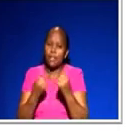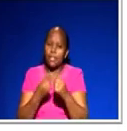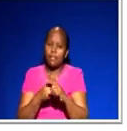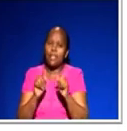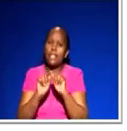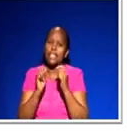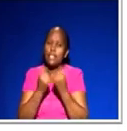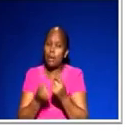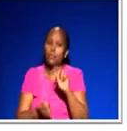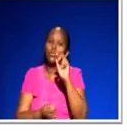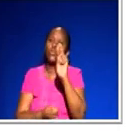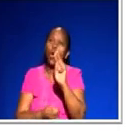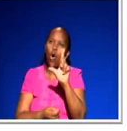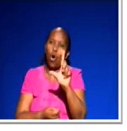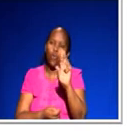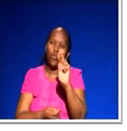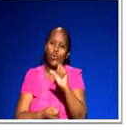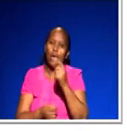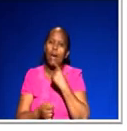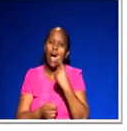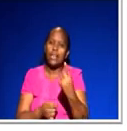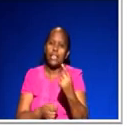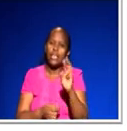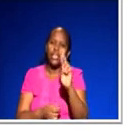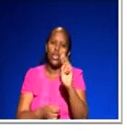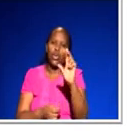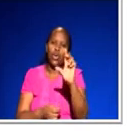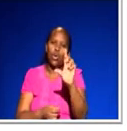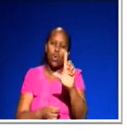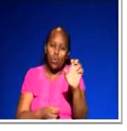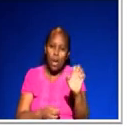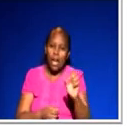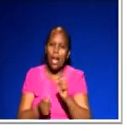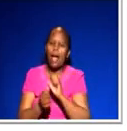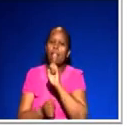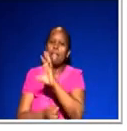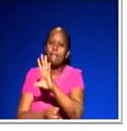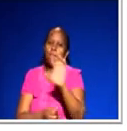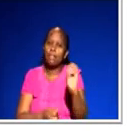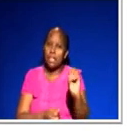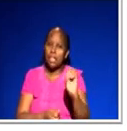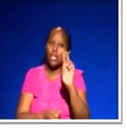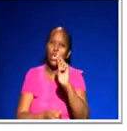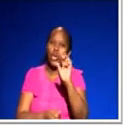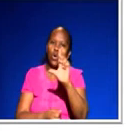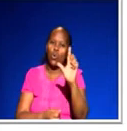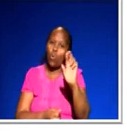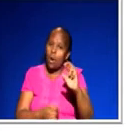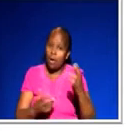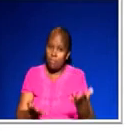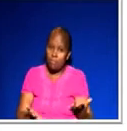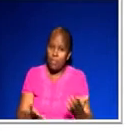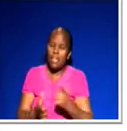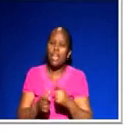rulers. We have got 100 centimeter rule, 50 centimeter rule. We also have